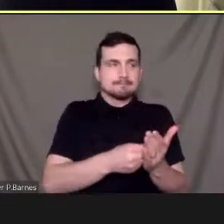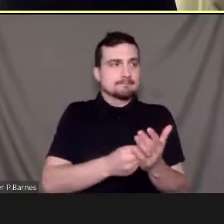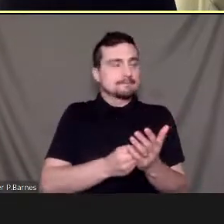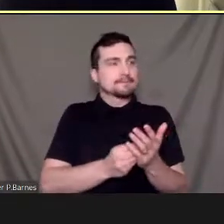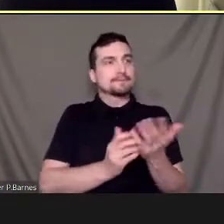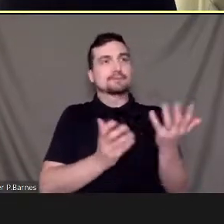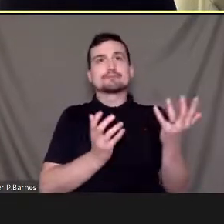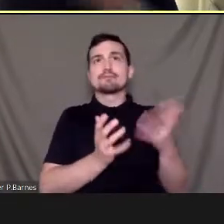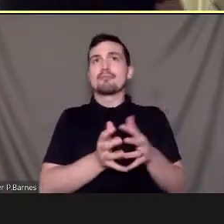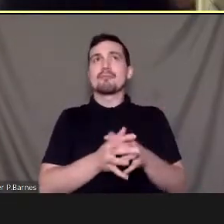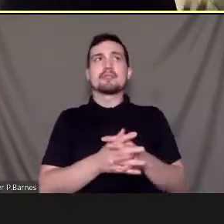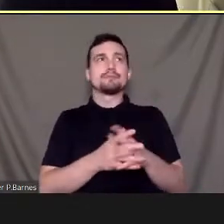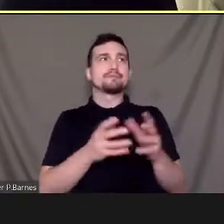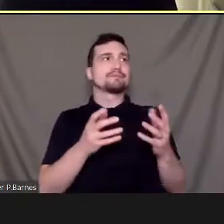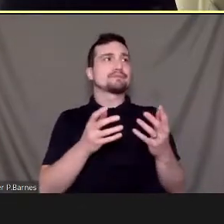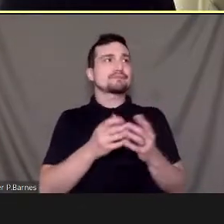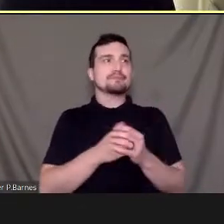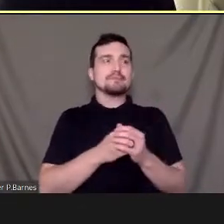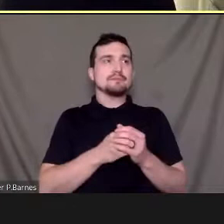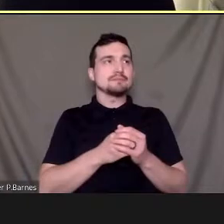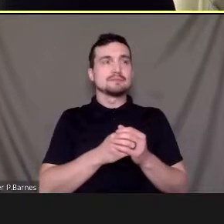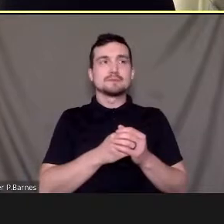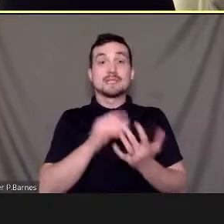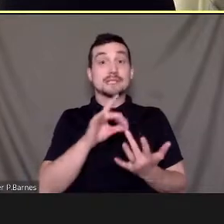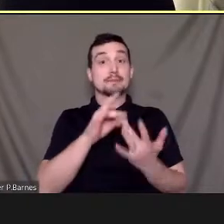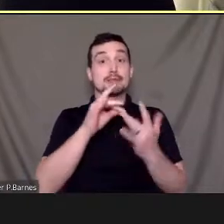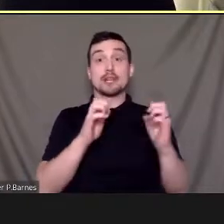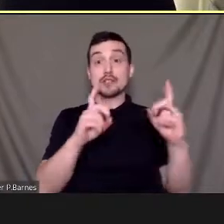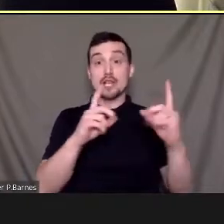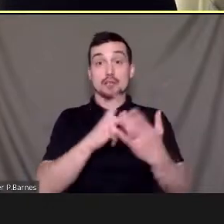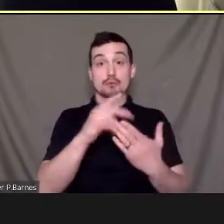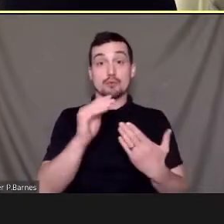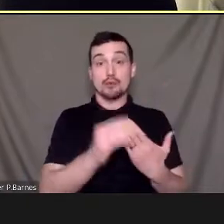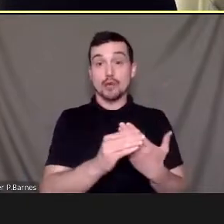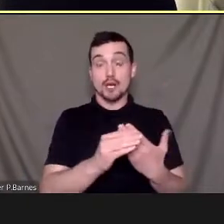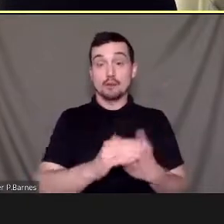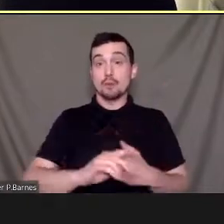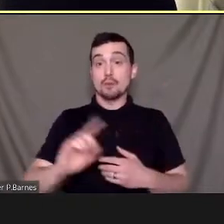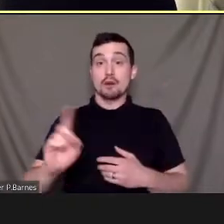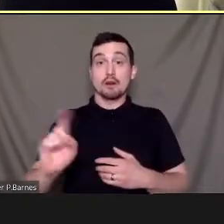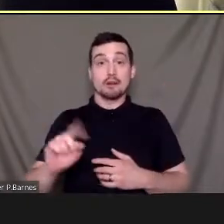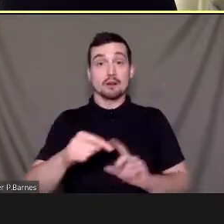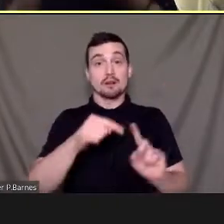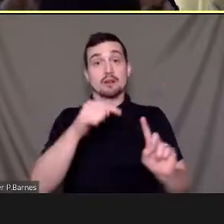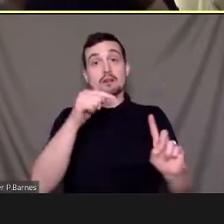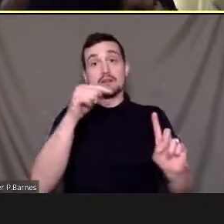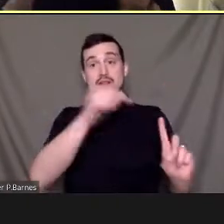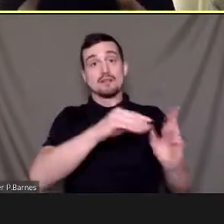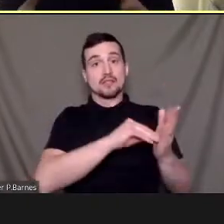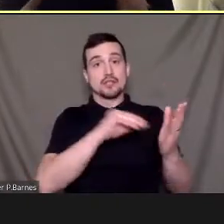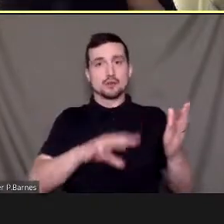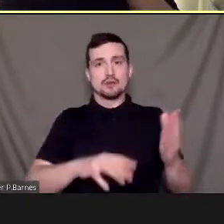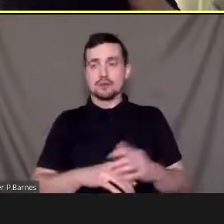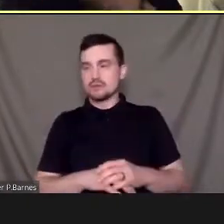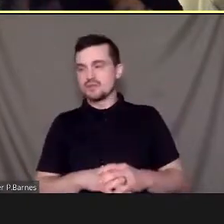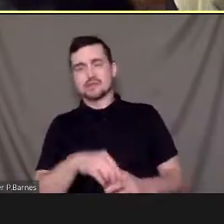you know, in particular special ed programs, it becomes a case where they are told, just do